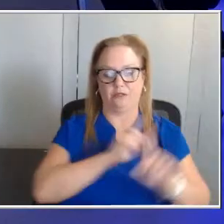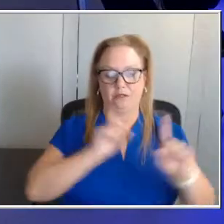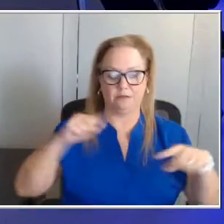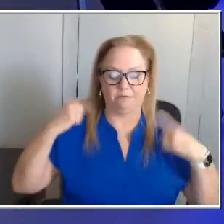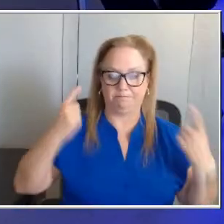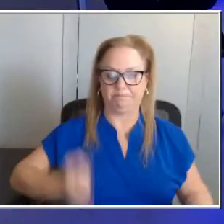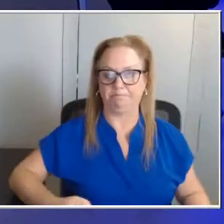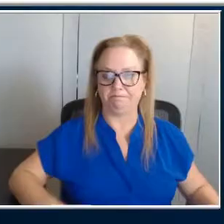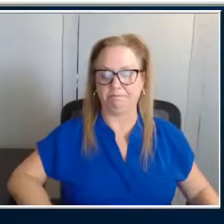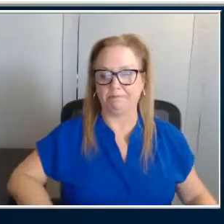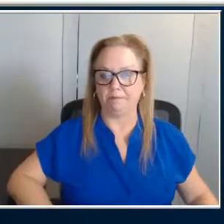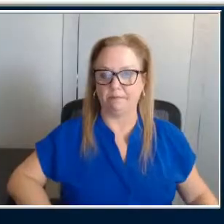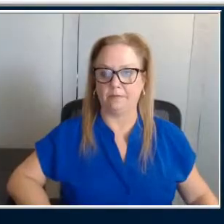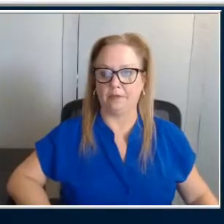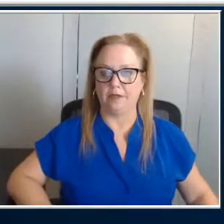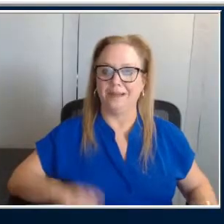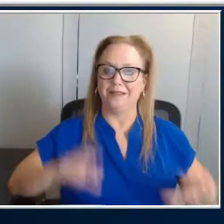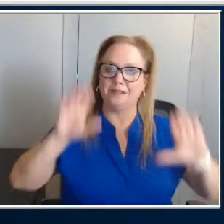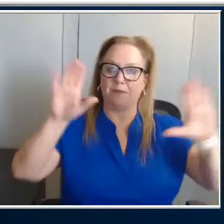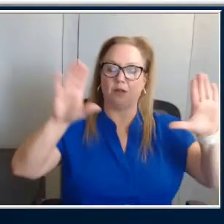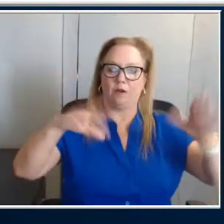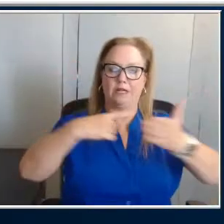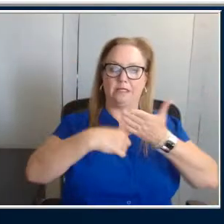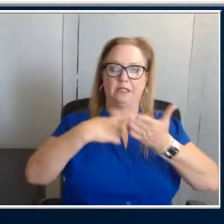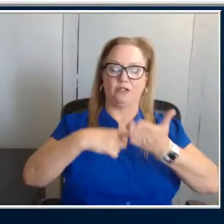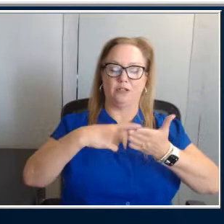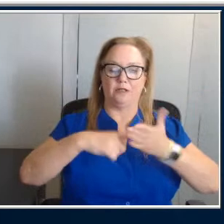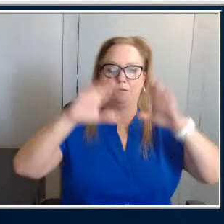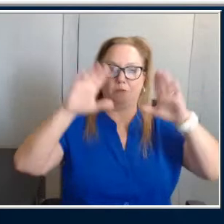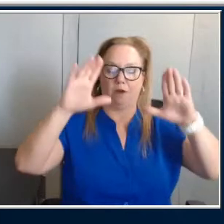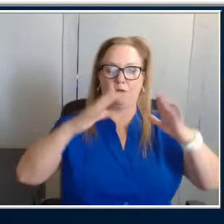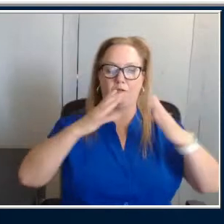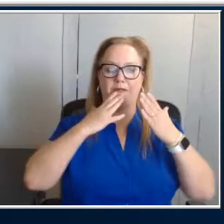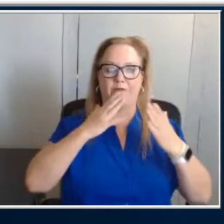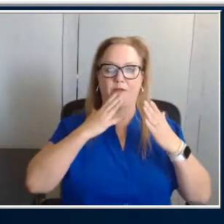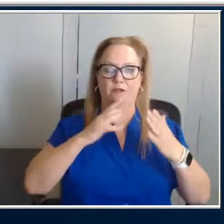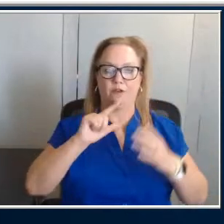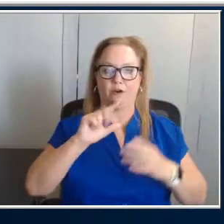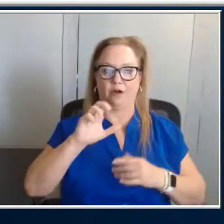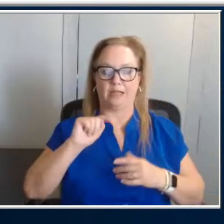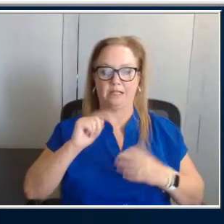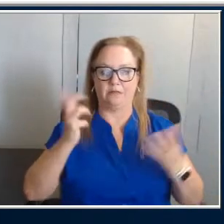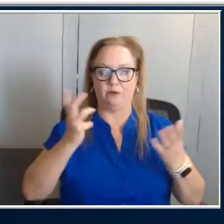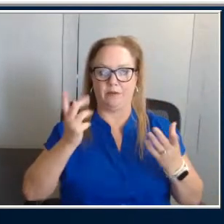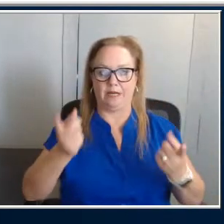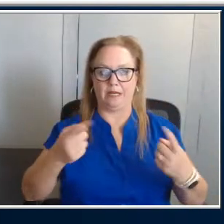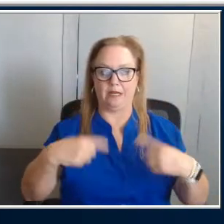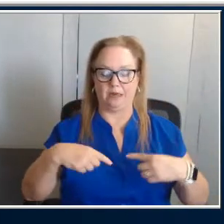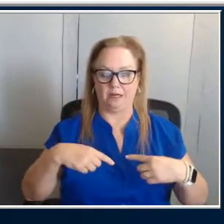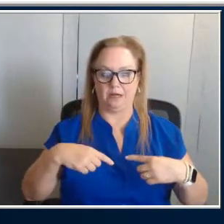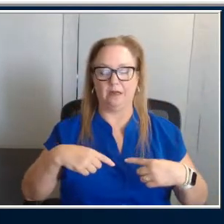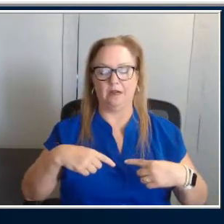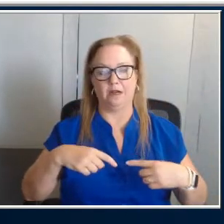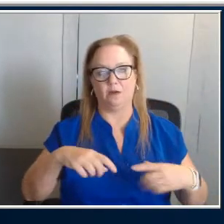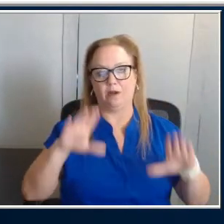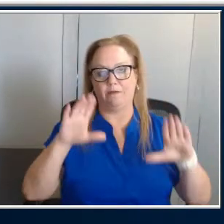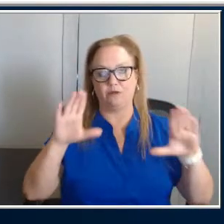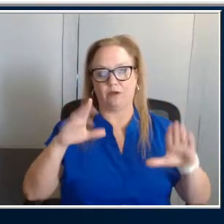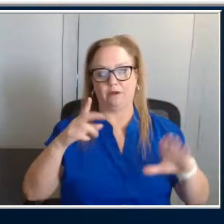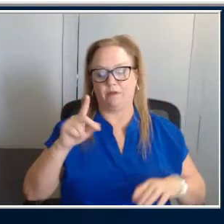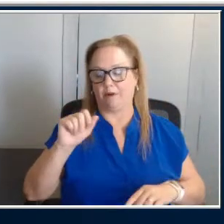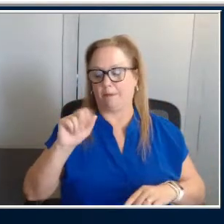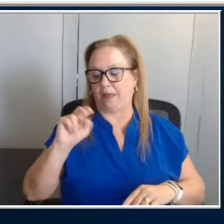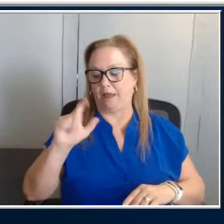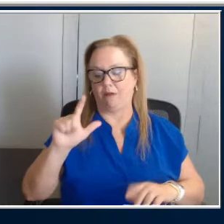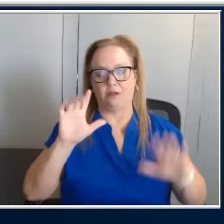deal. Okay, this has been a great discussion. I want to say how grateful I am to our guests for being here. We've had a terrific panel. These are all great folks,